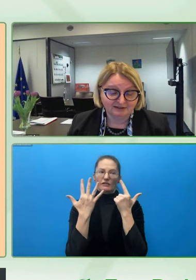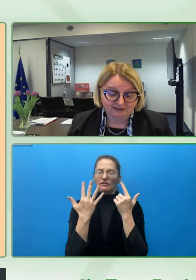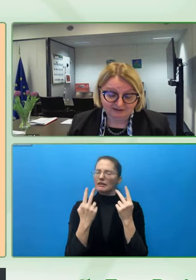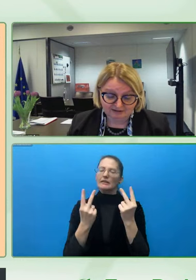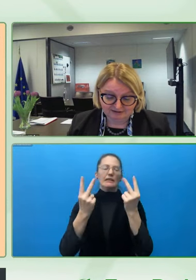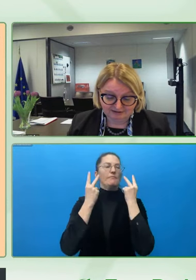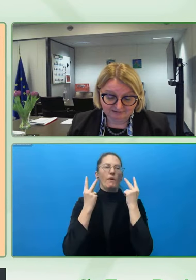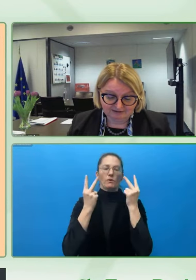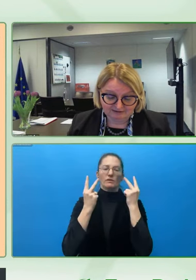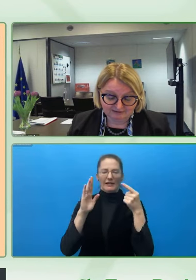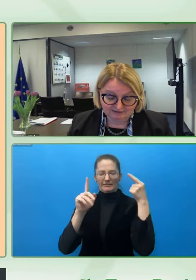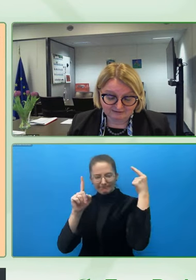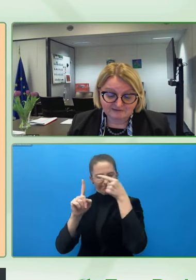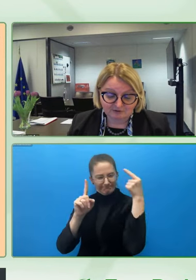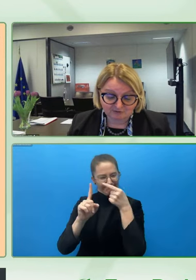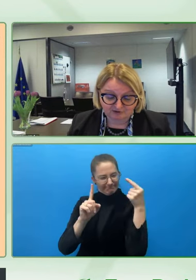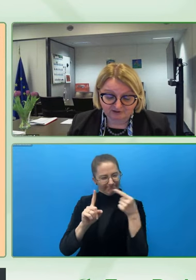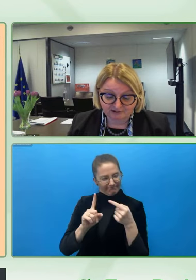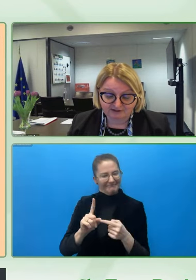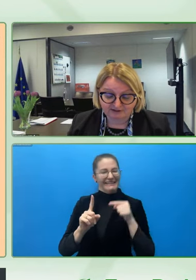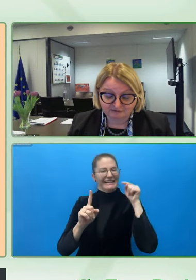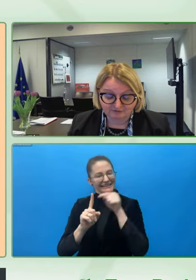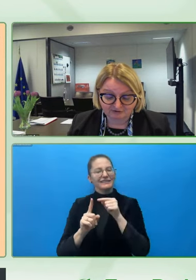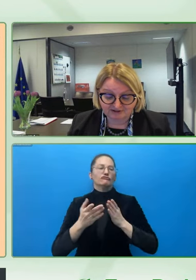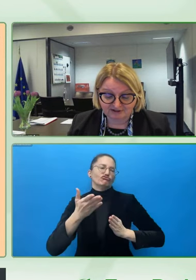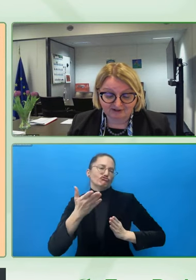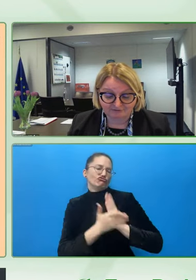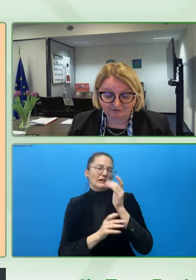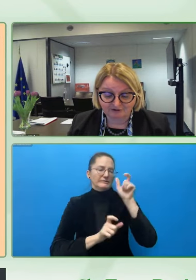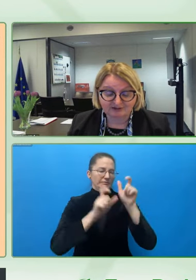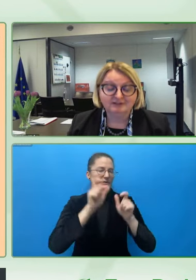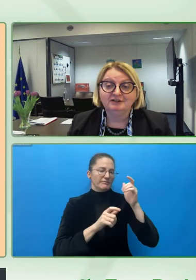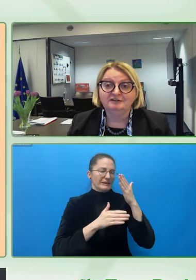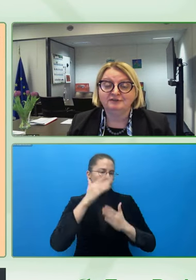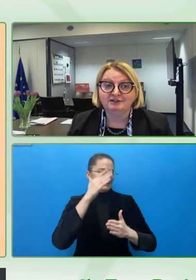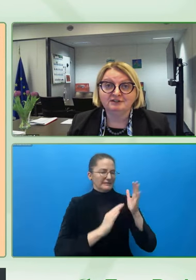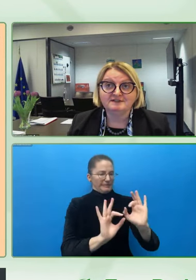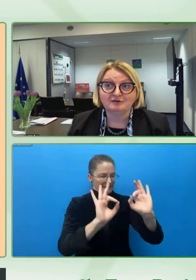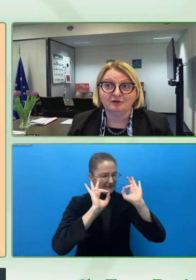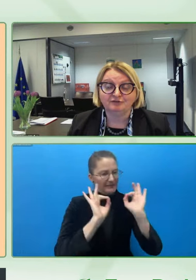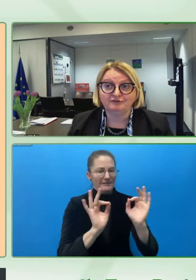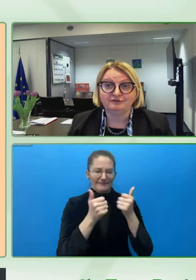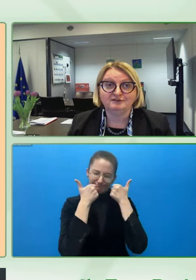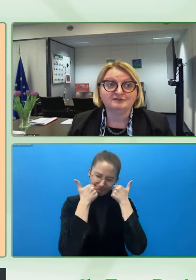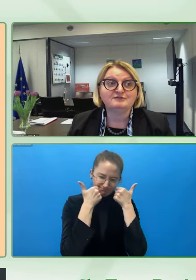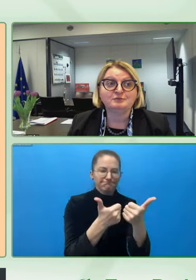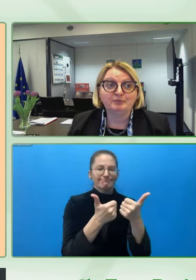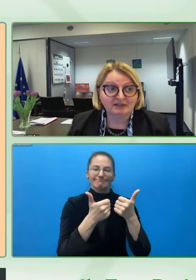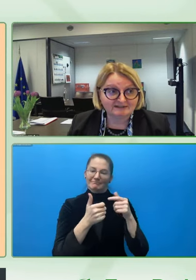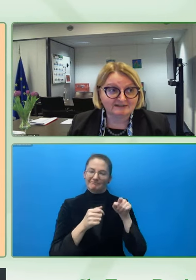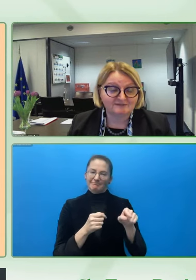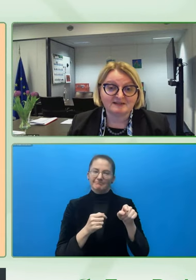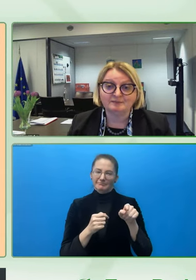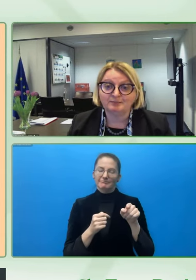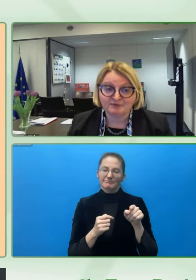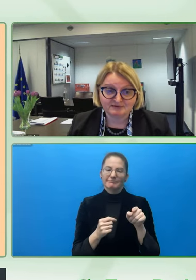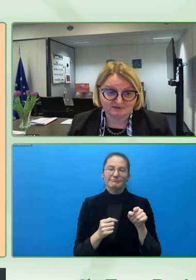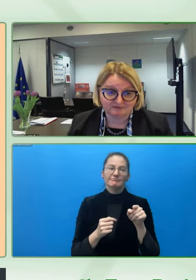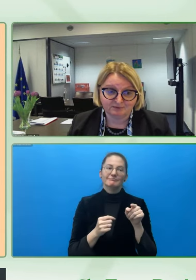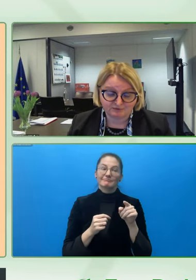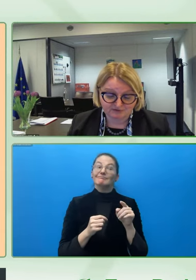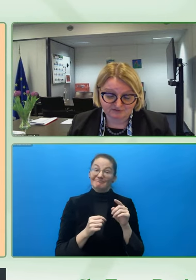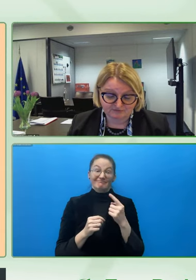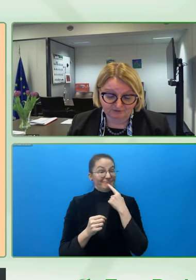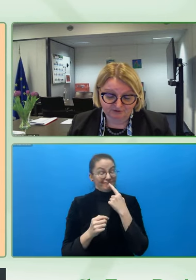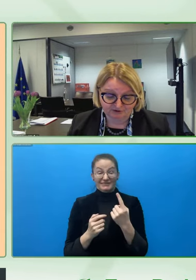year. So far, I have only words of superlatives and